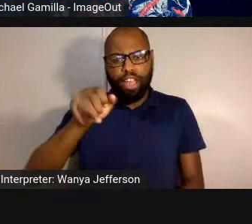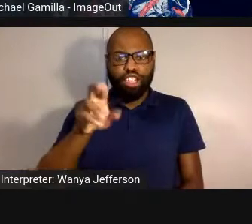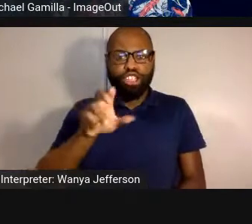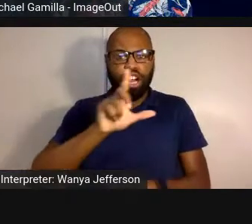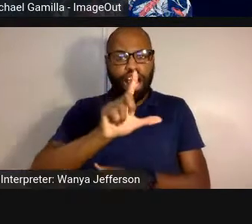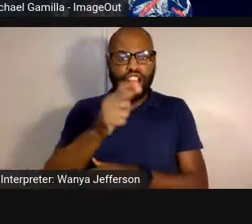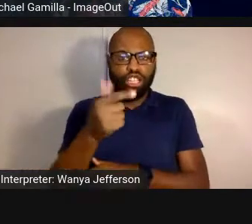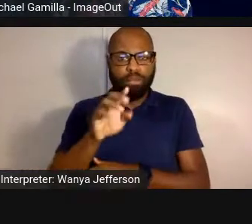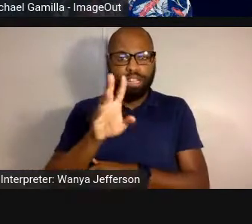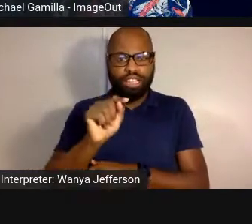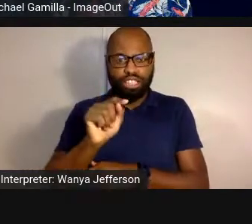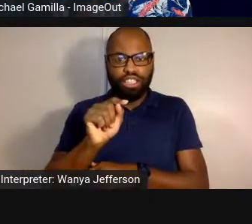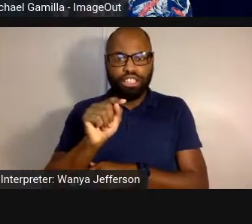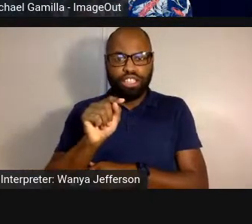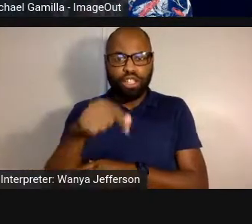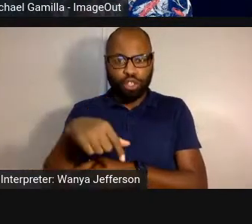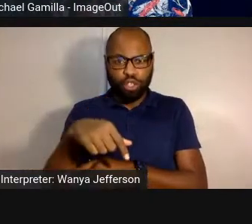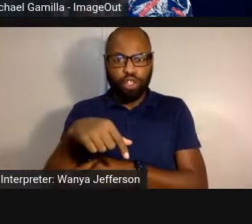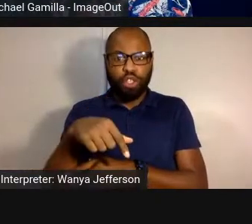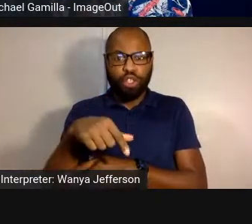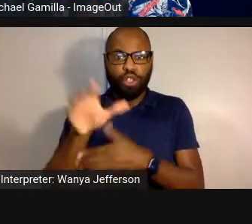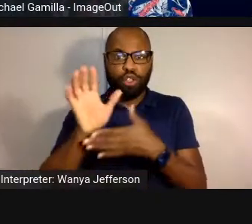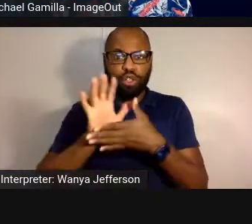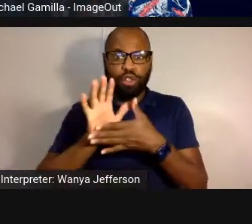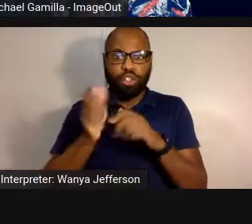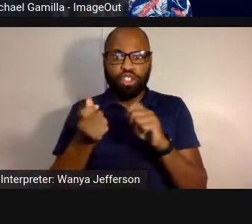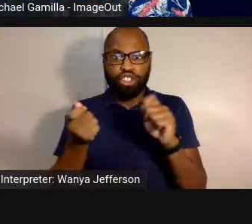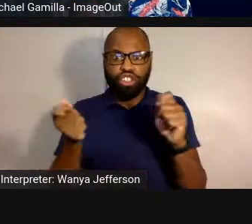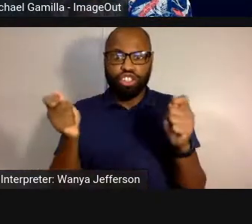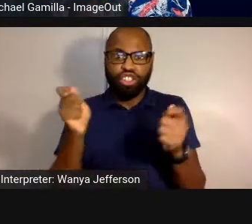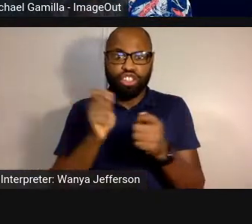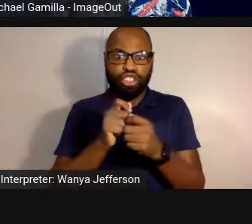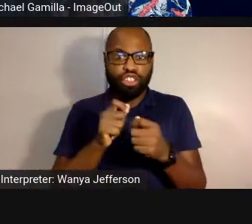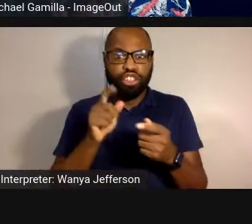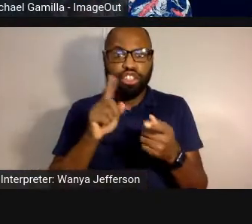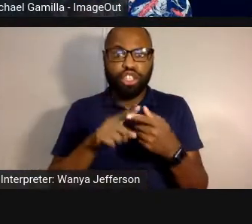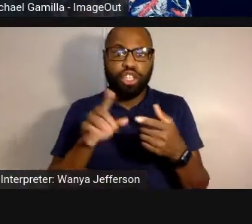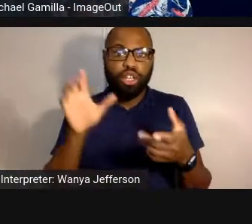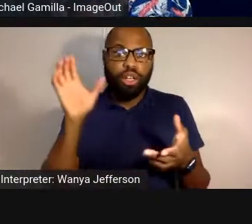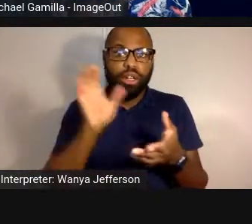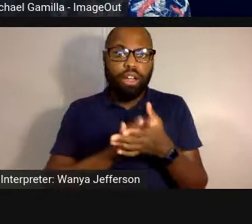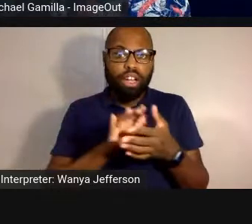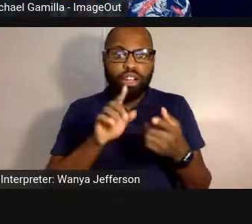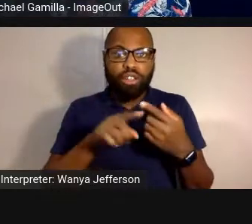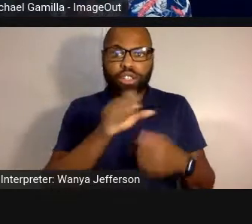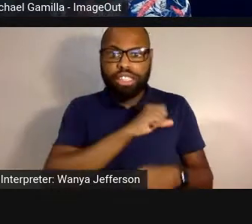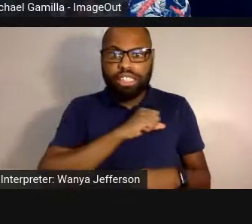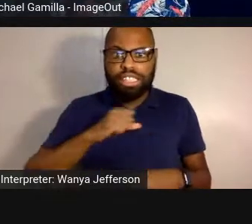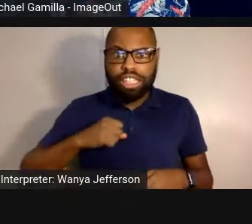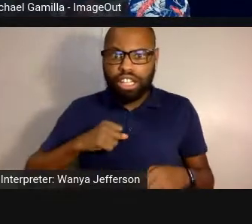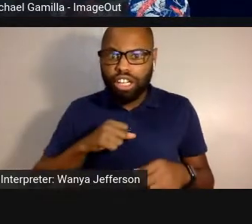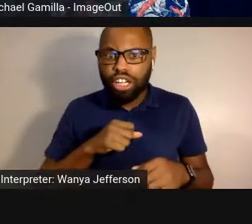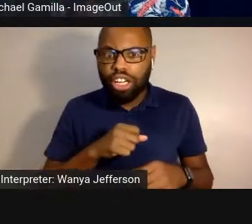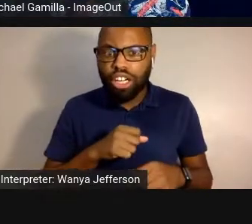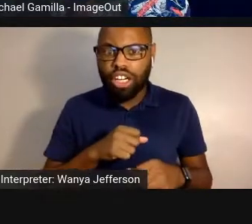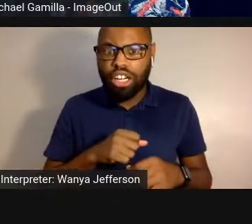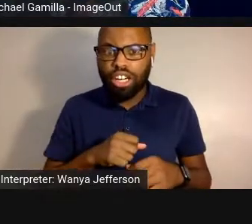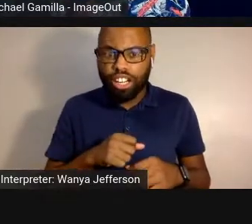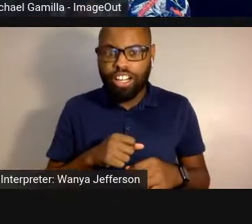LGBTQ plus, she's a lesbian, she actually married with a senator of the Republic, who's